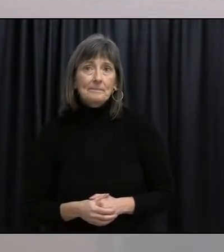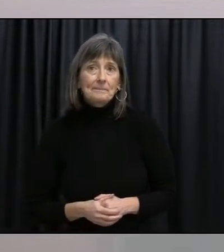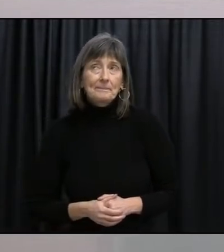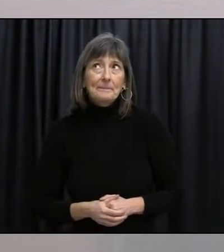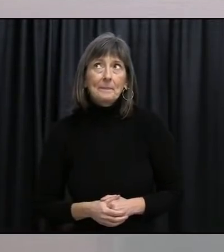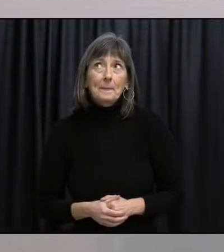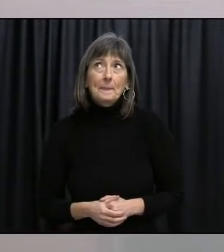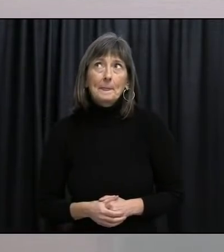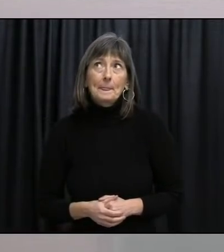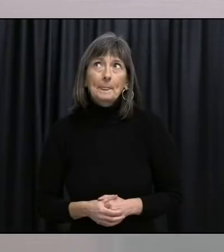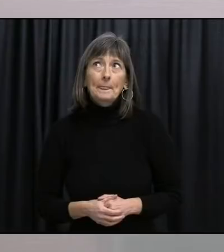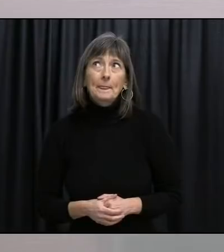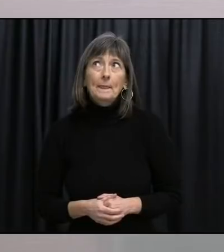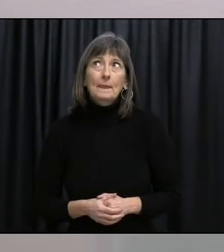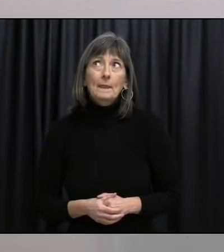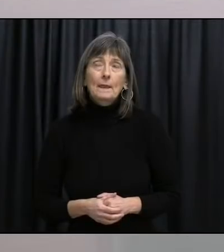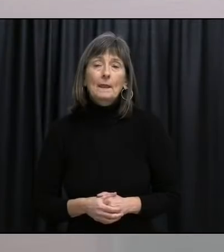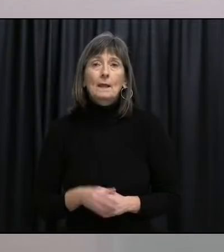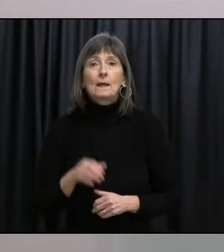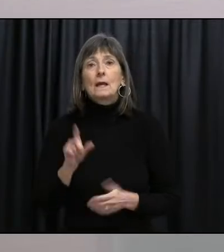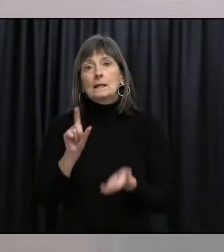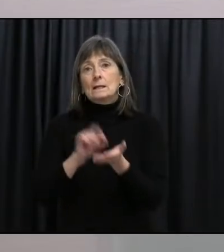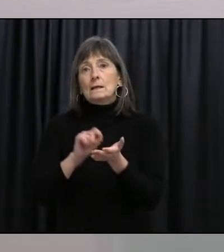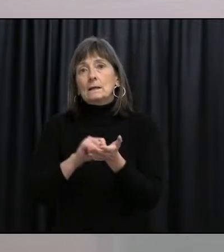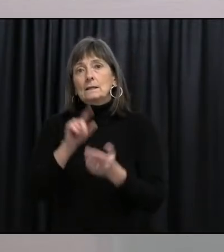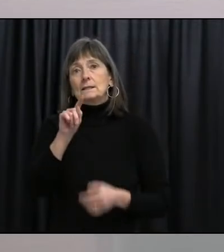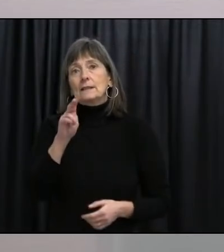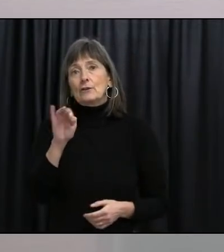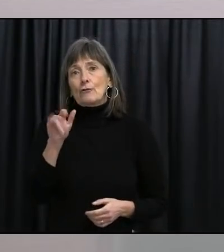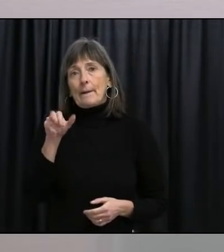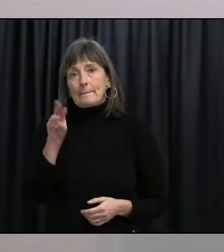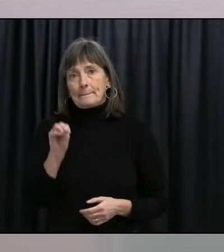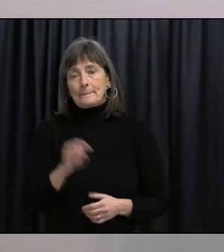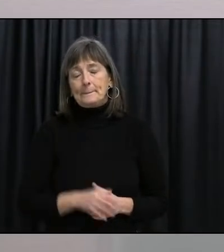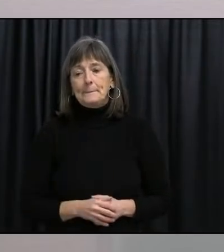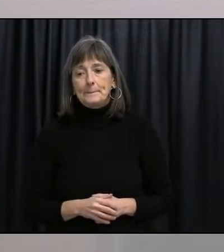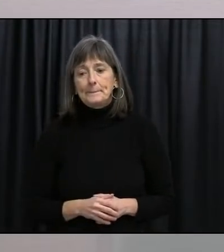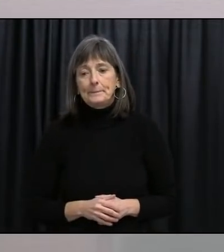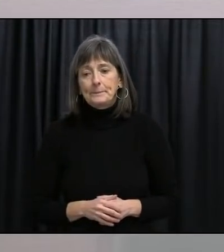Our next questions are from Barb Sweet with The Telegram. Please go ahead.